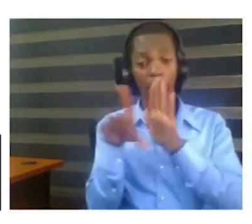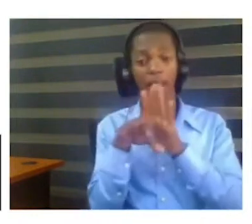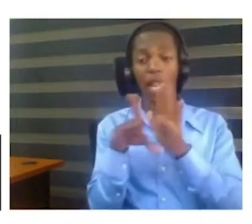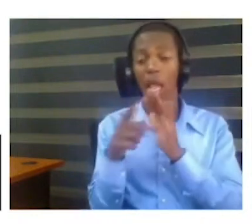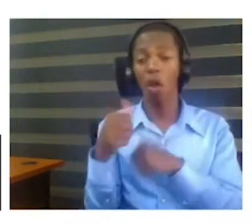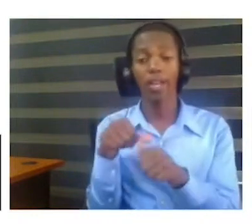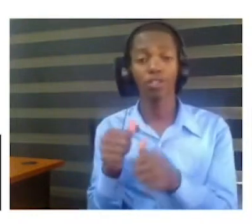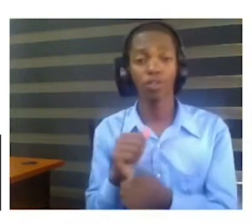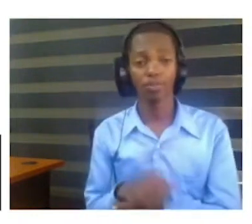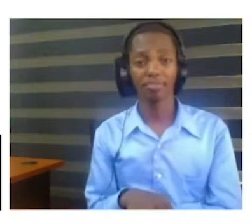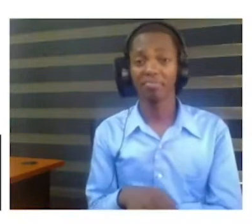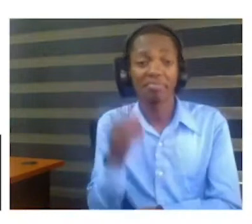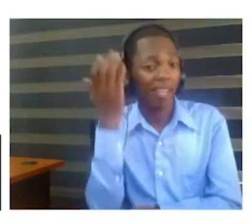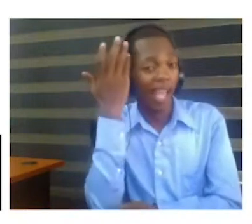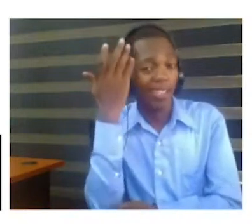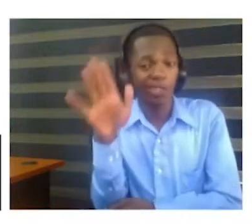couldn't afford a lawyer.